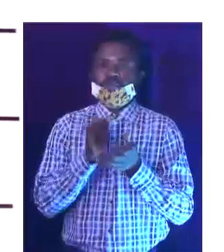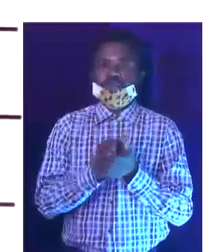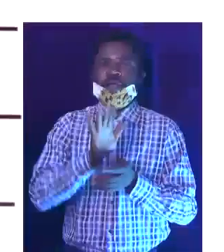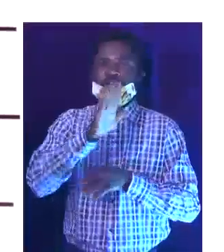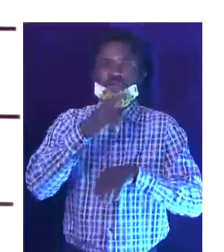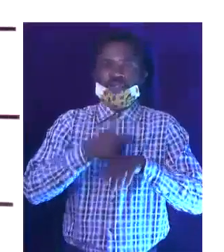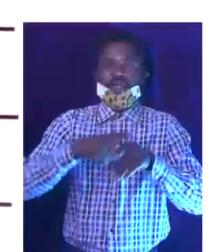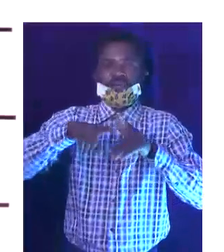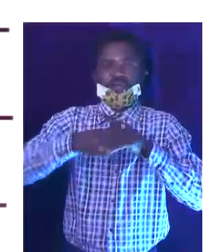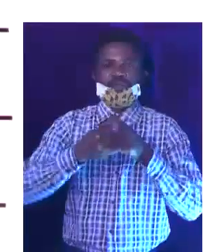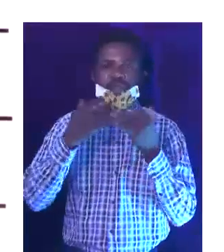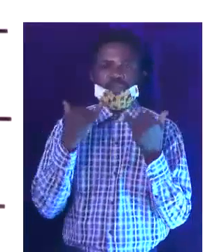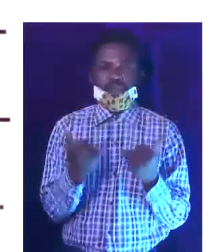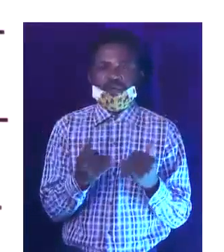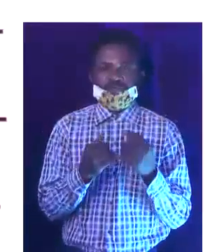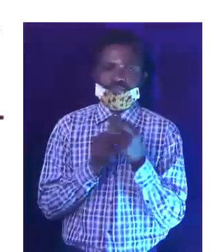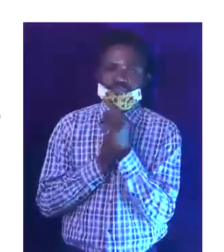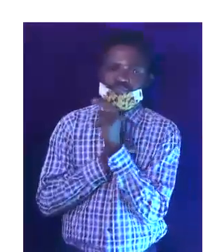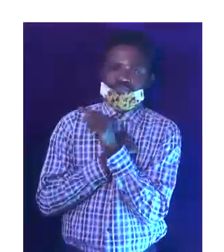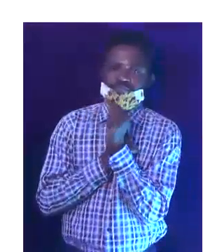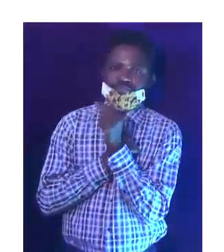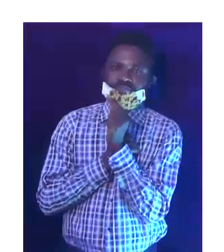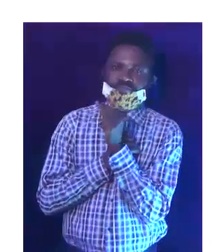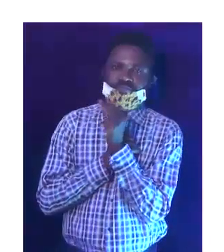time starts now.